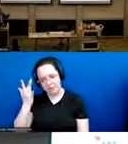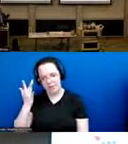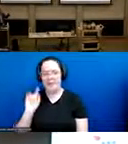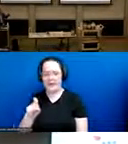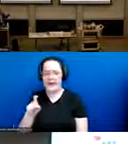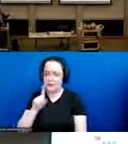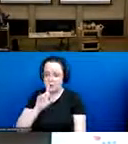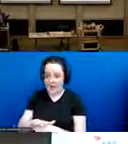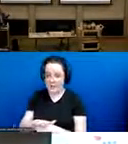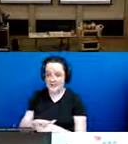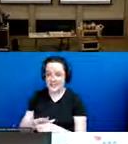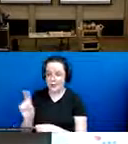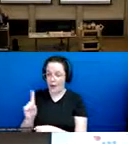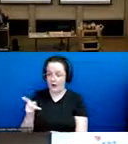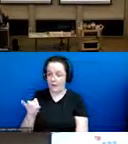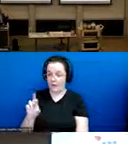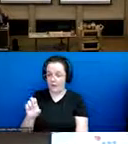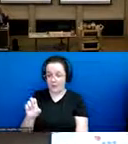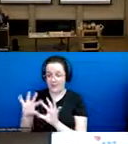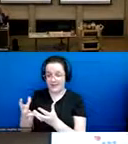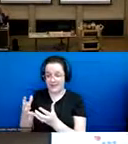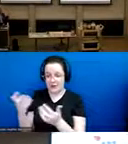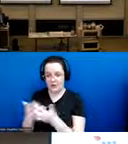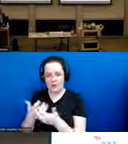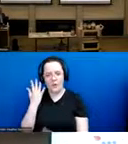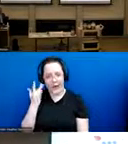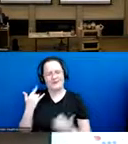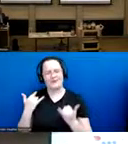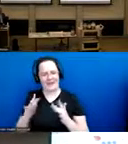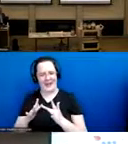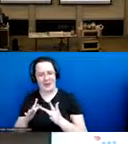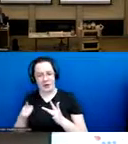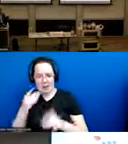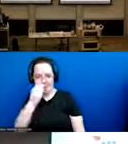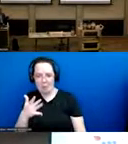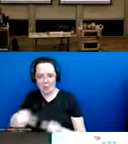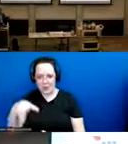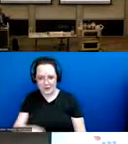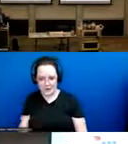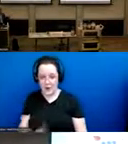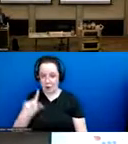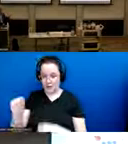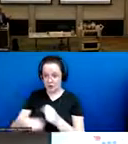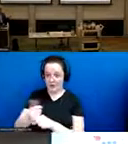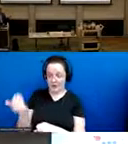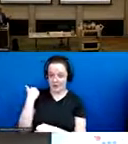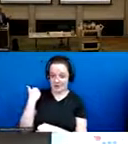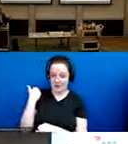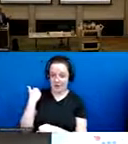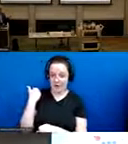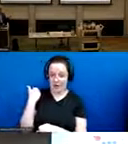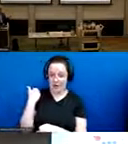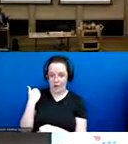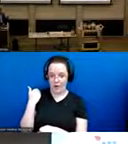guarantee this because the current internet doesn't care about polarization. 20 years ago, it was determined that polarization was not a degree of